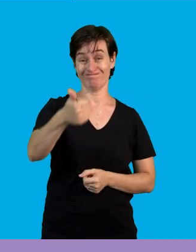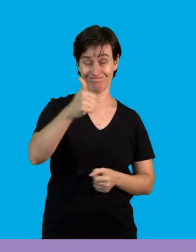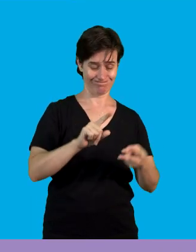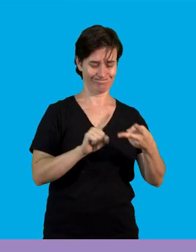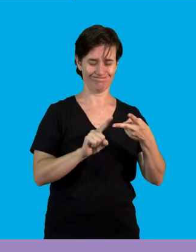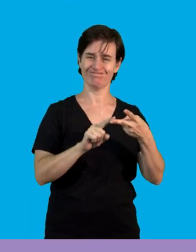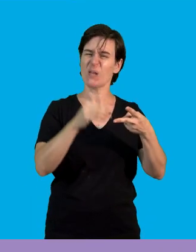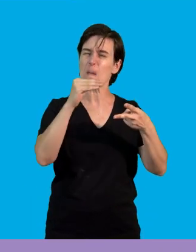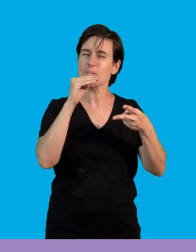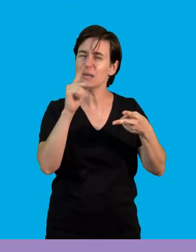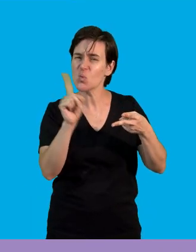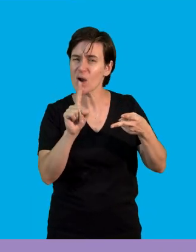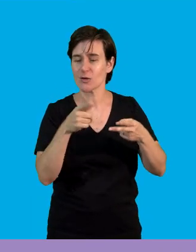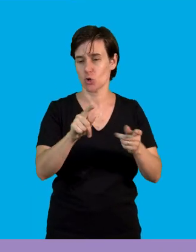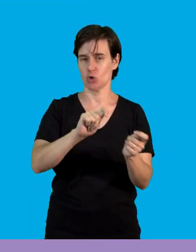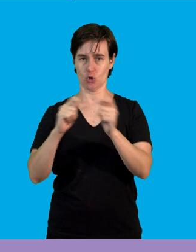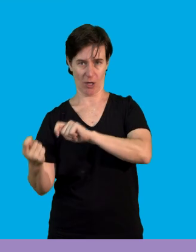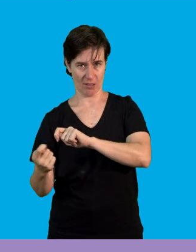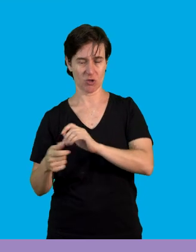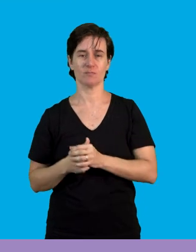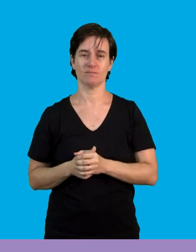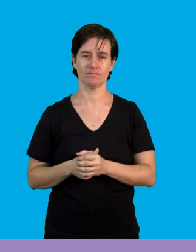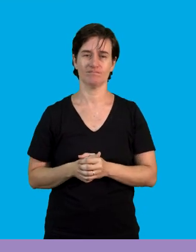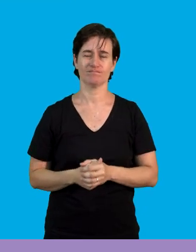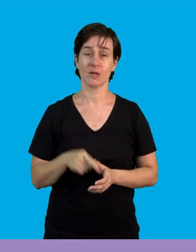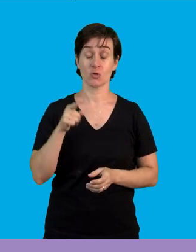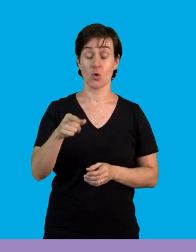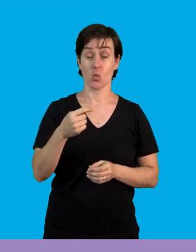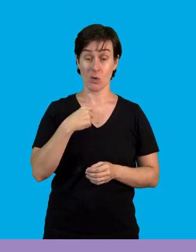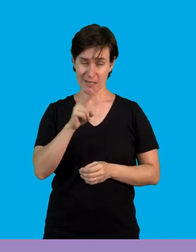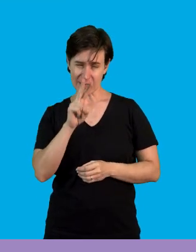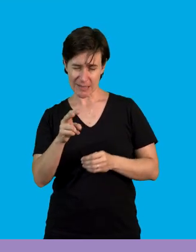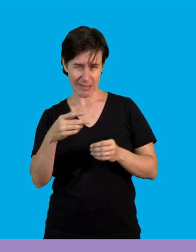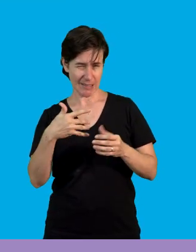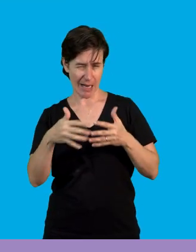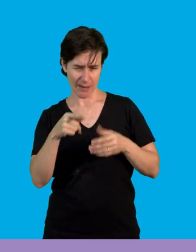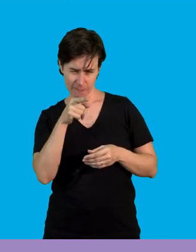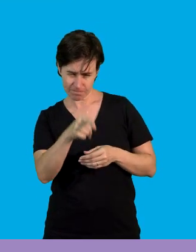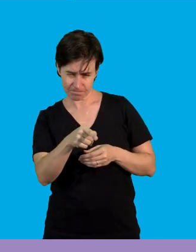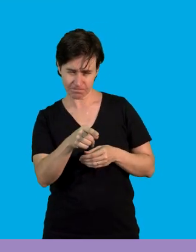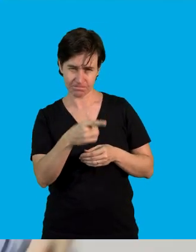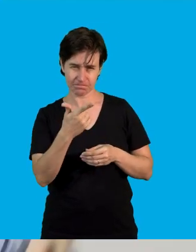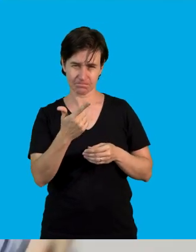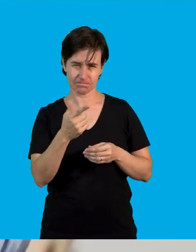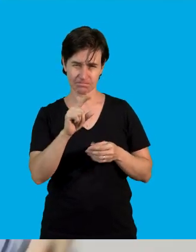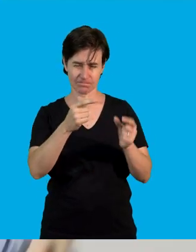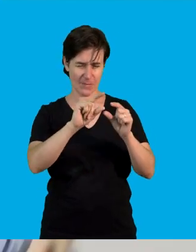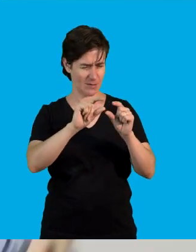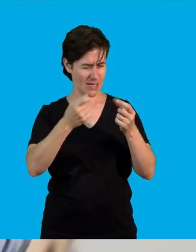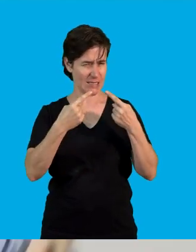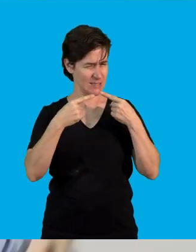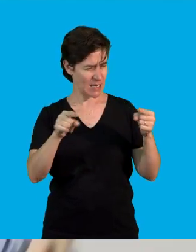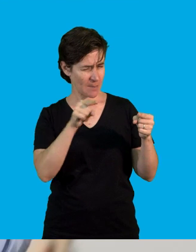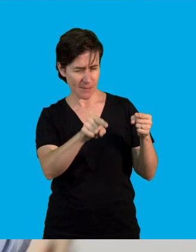convert, which means to change, which means we'll be given a statement, and that statement will then, or that